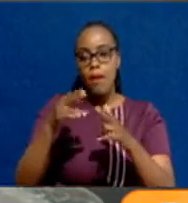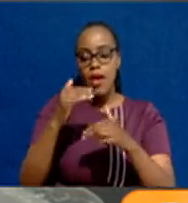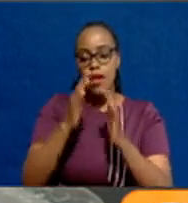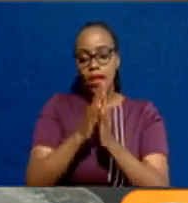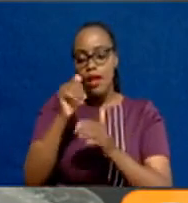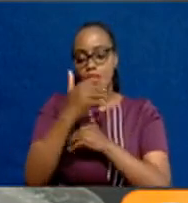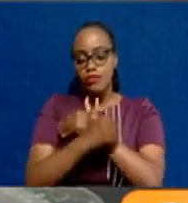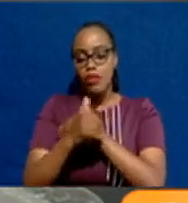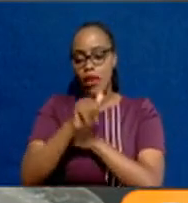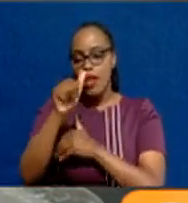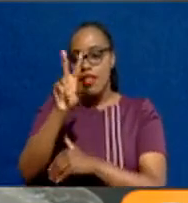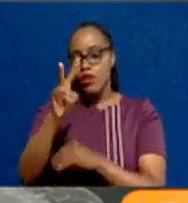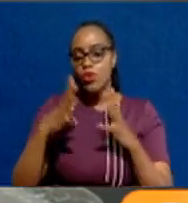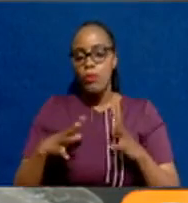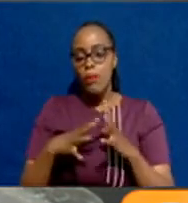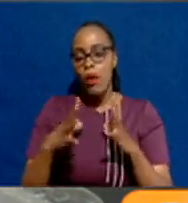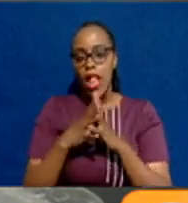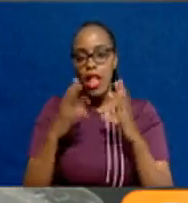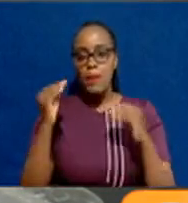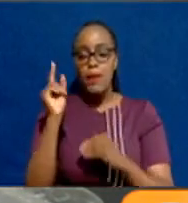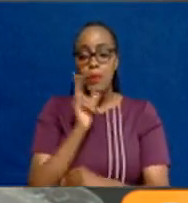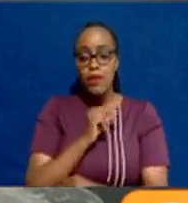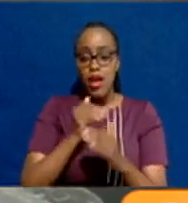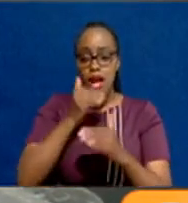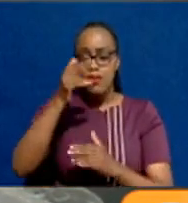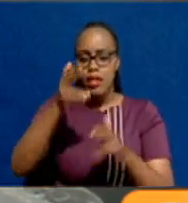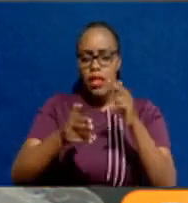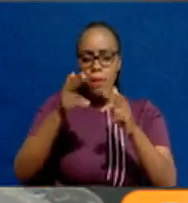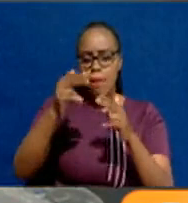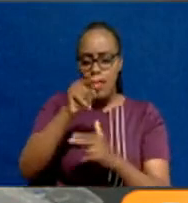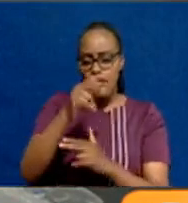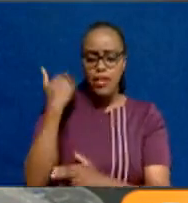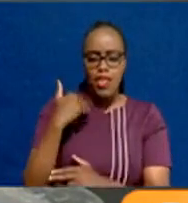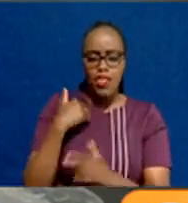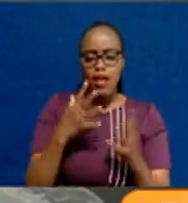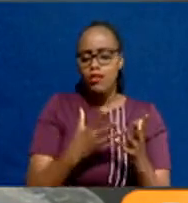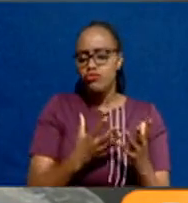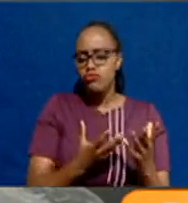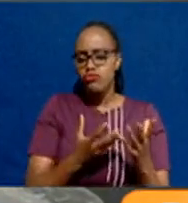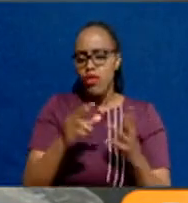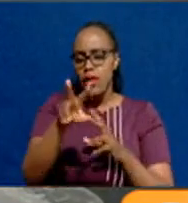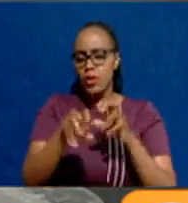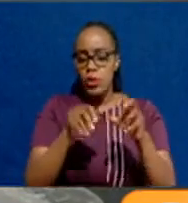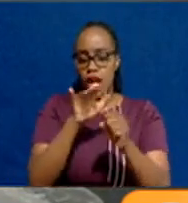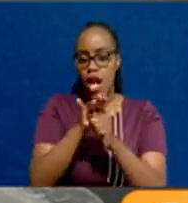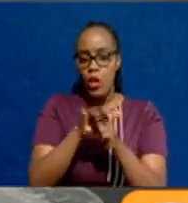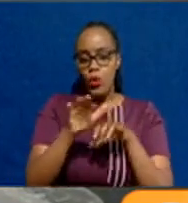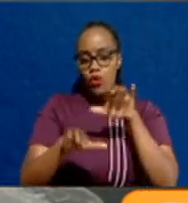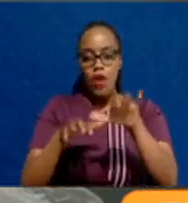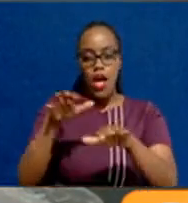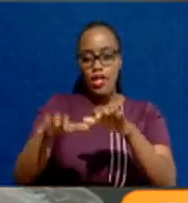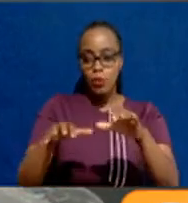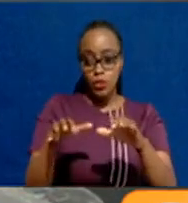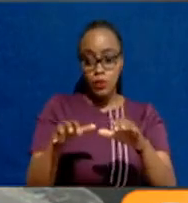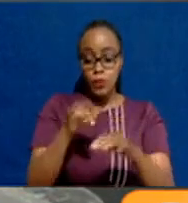wounded, and two reported missing. After the attacks, the bandits drove away with hundreds of livestock.